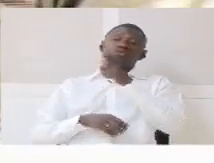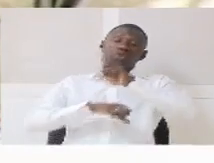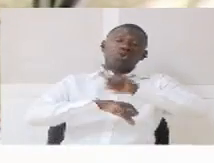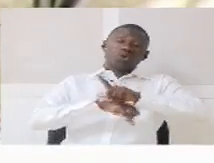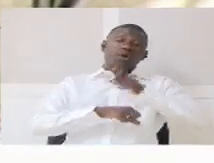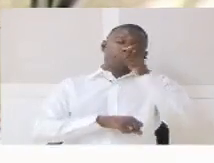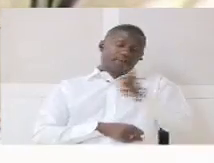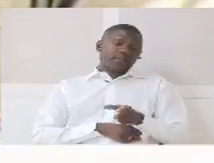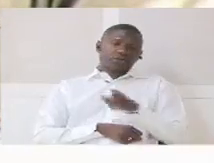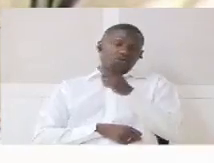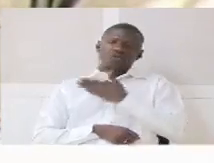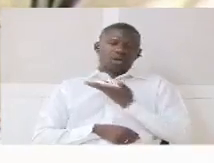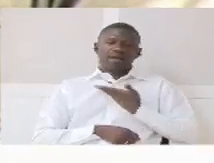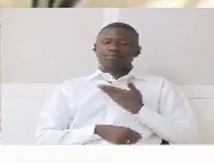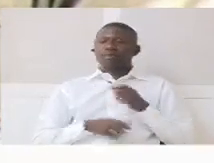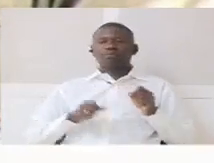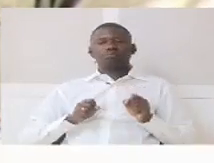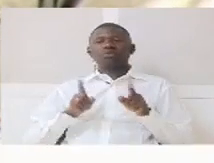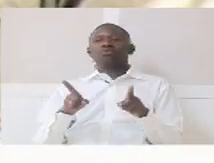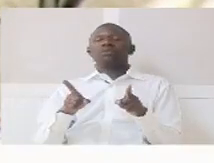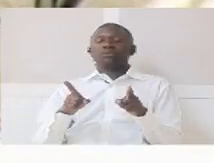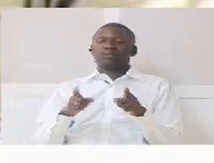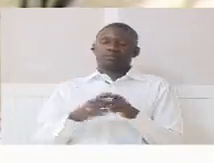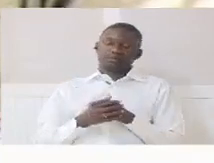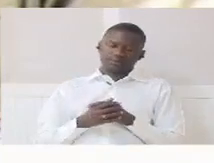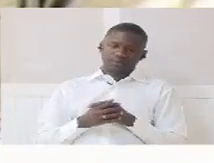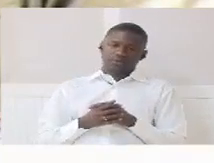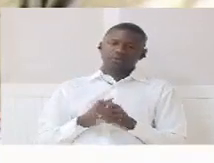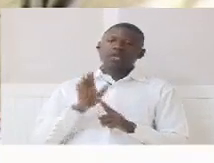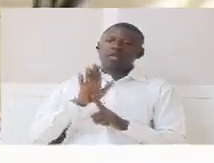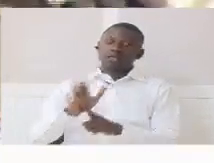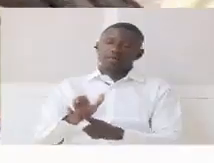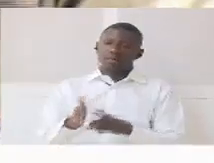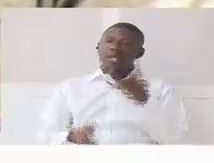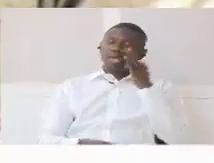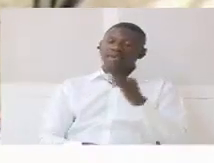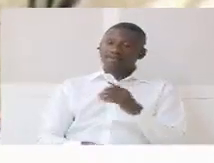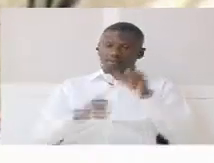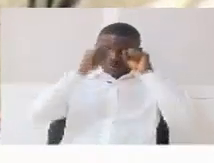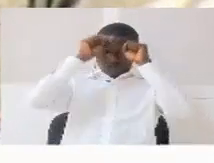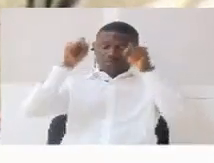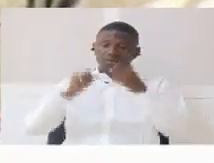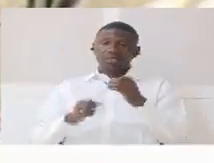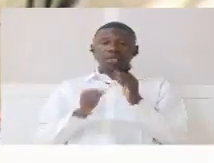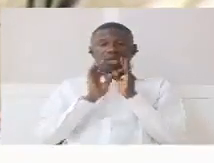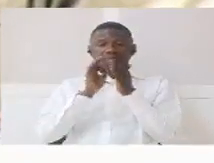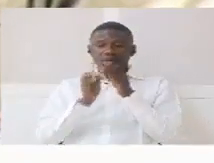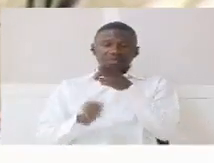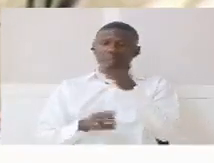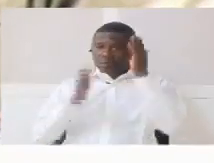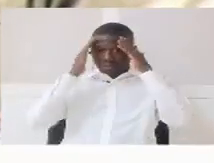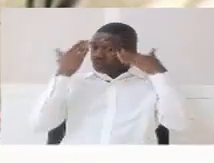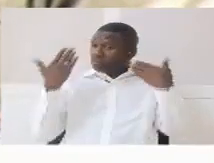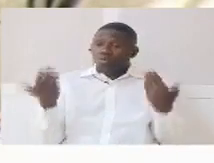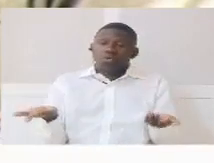as an ordinary man, opportunity, sir. You don't have that opportunity. So nimmasako, manyin kalamta. So if the leader, the